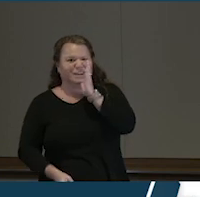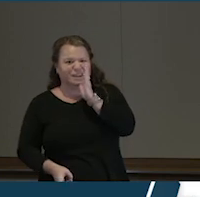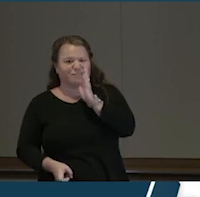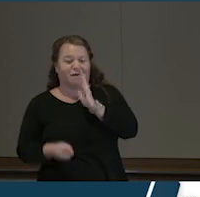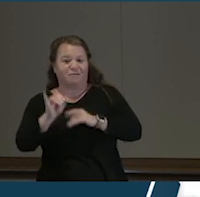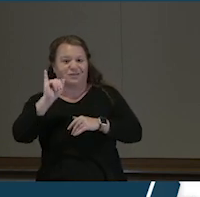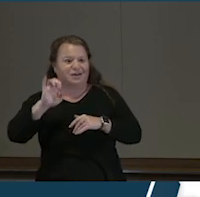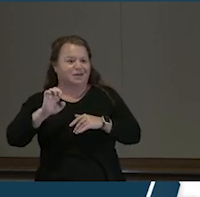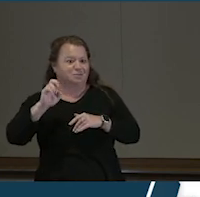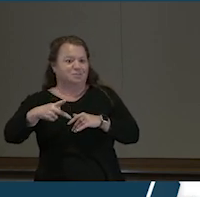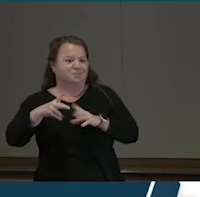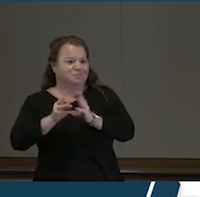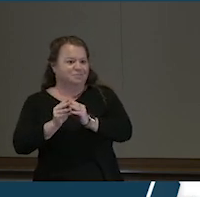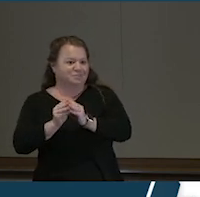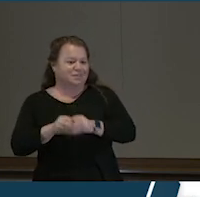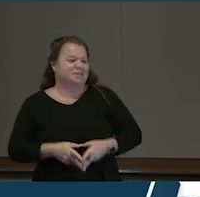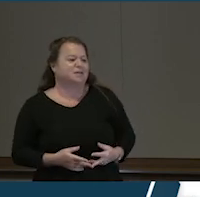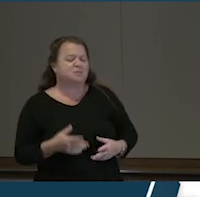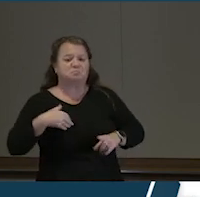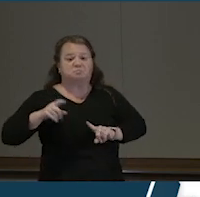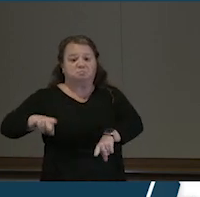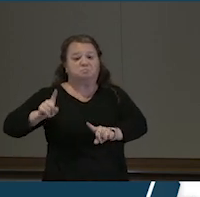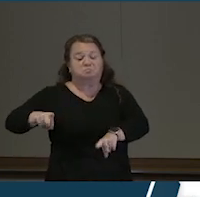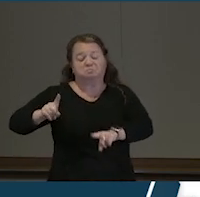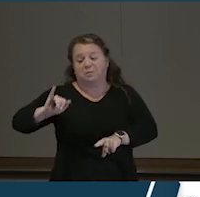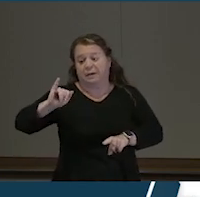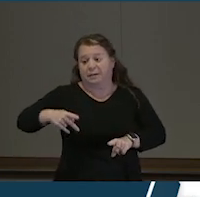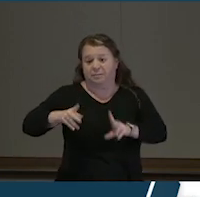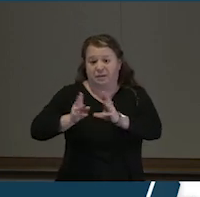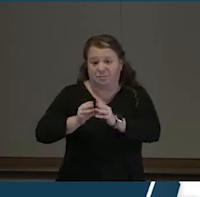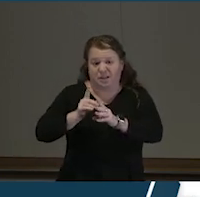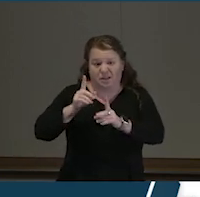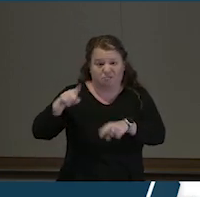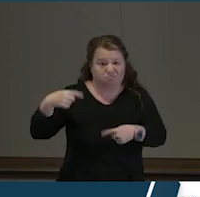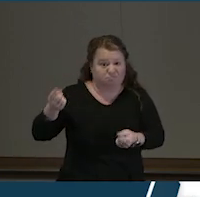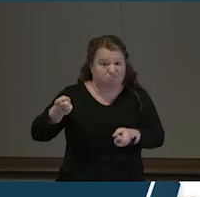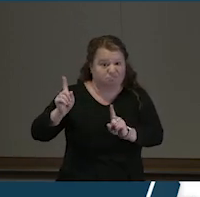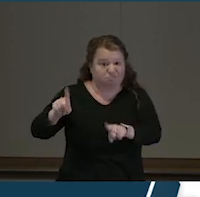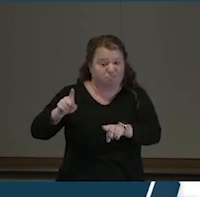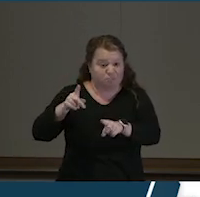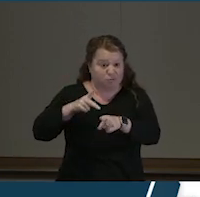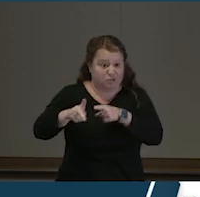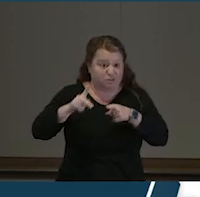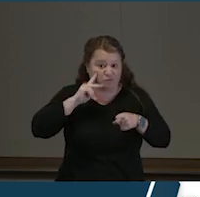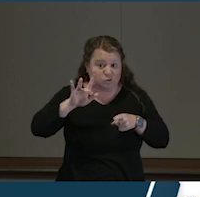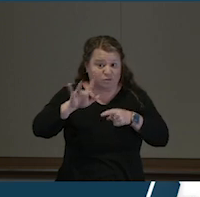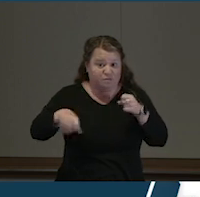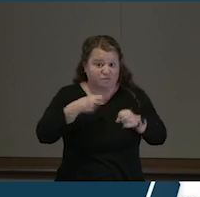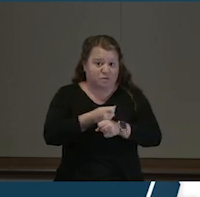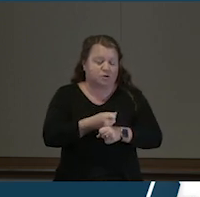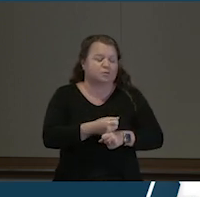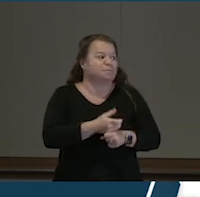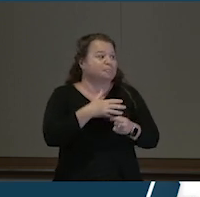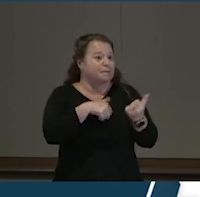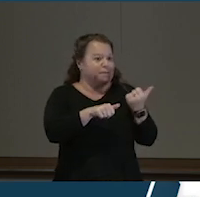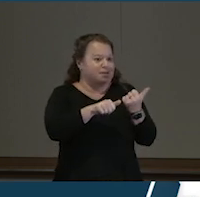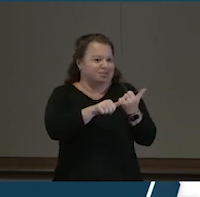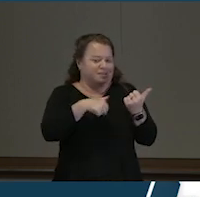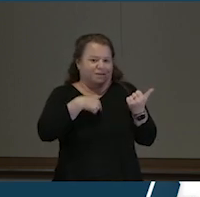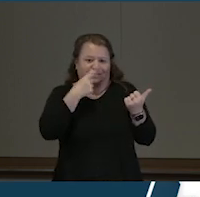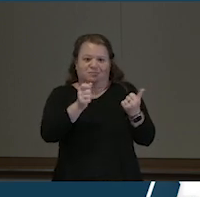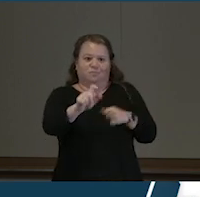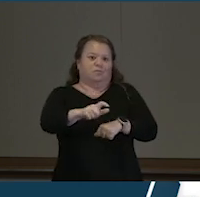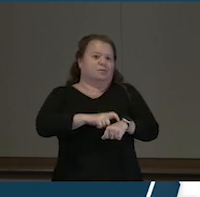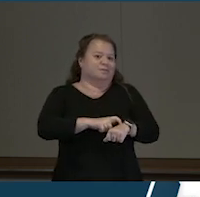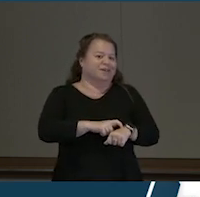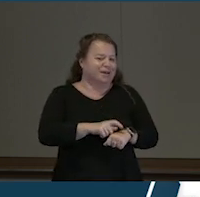IEP meetings. So I've been going to IEP meetings professionally for 25 years. And I tell my assistant all the time, I